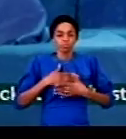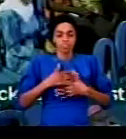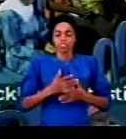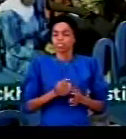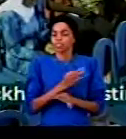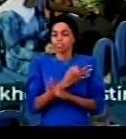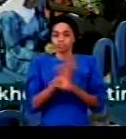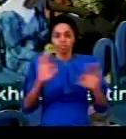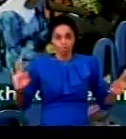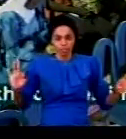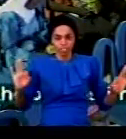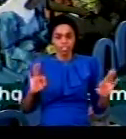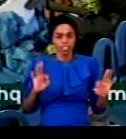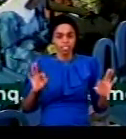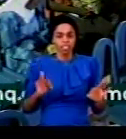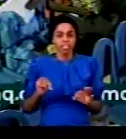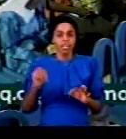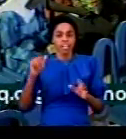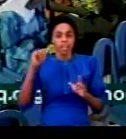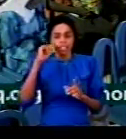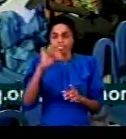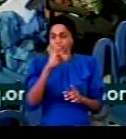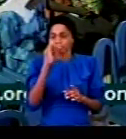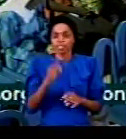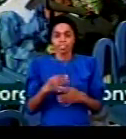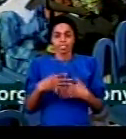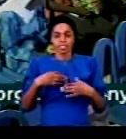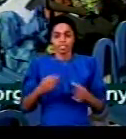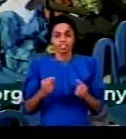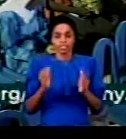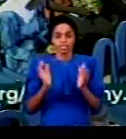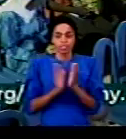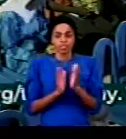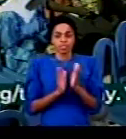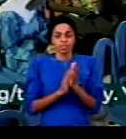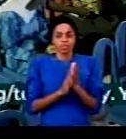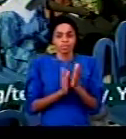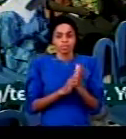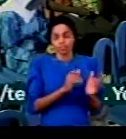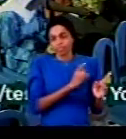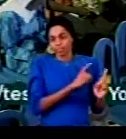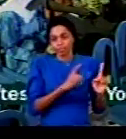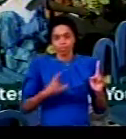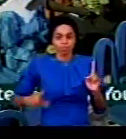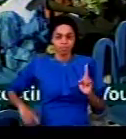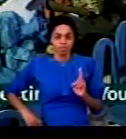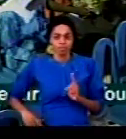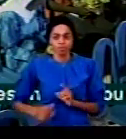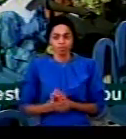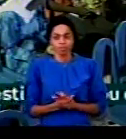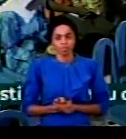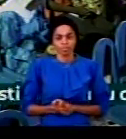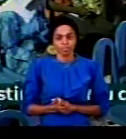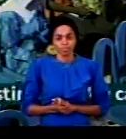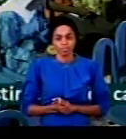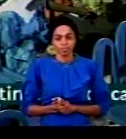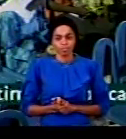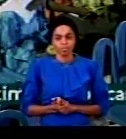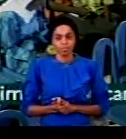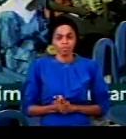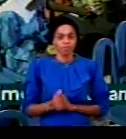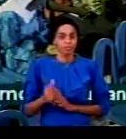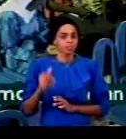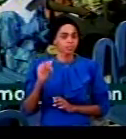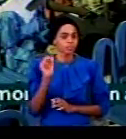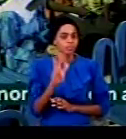Put your hands together for the Lord. 22 years of chronic asthma healed yesterday. I've tried and all the